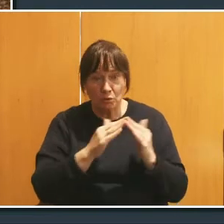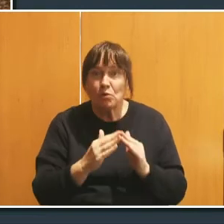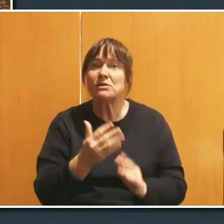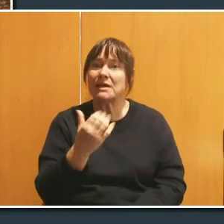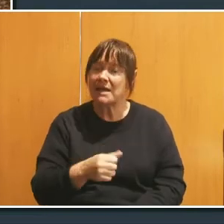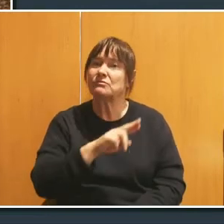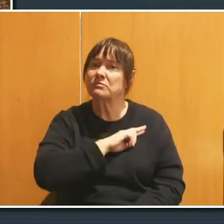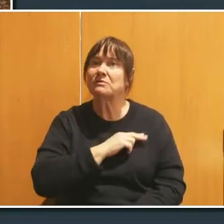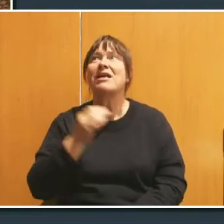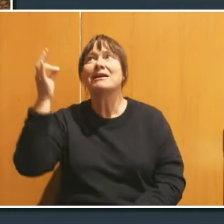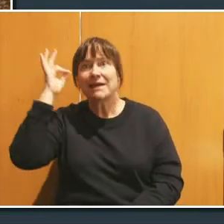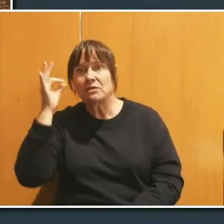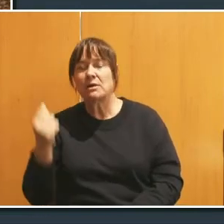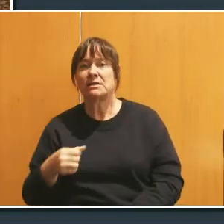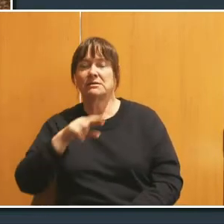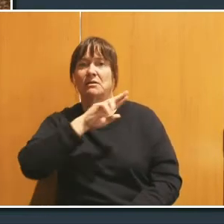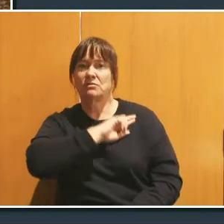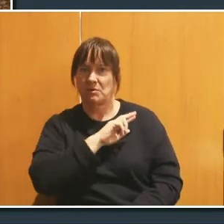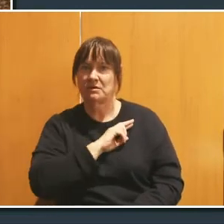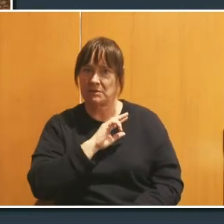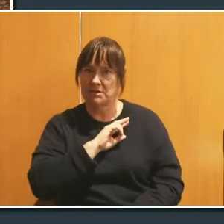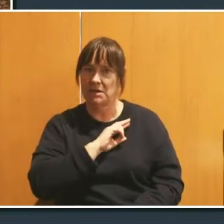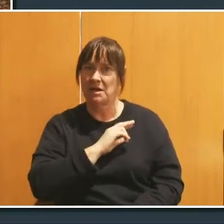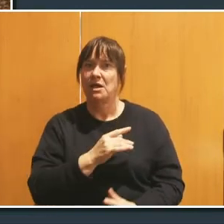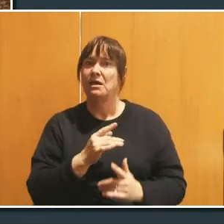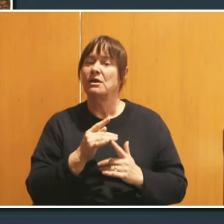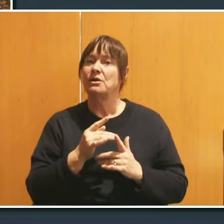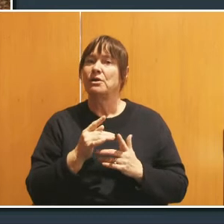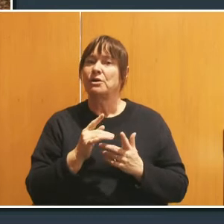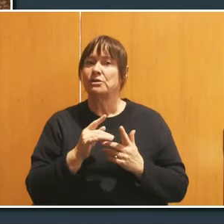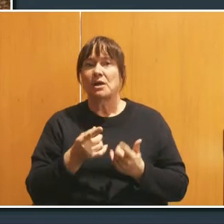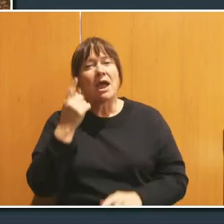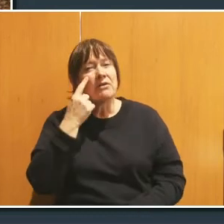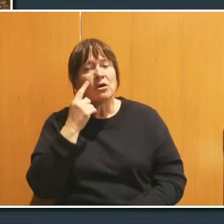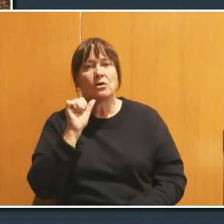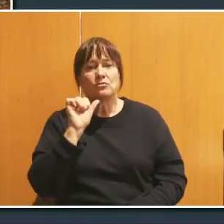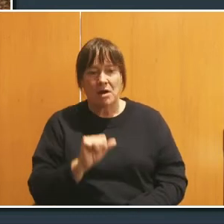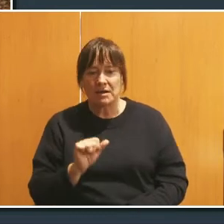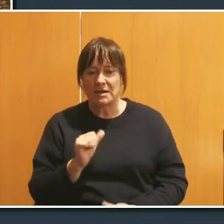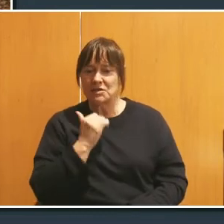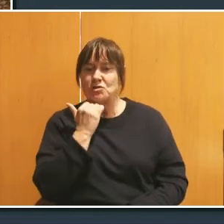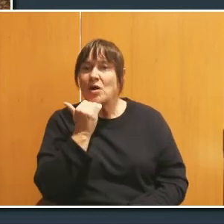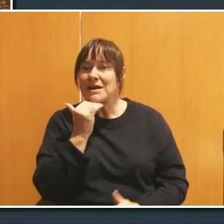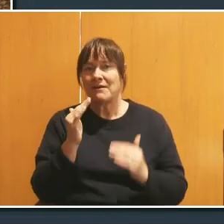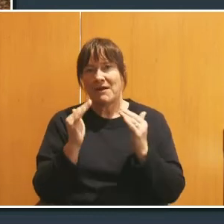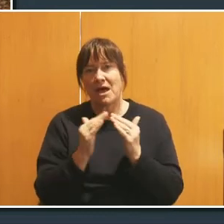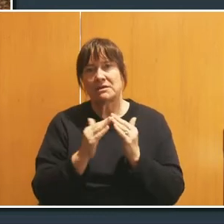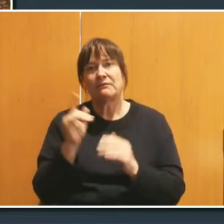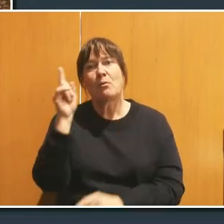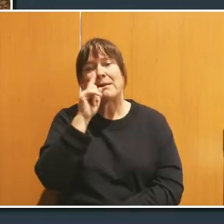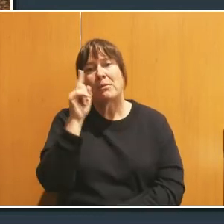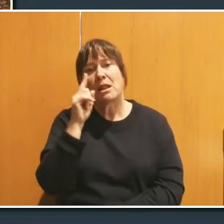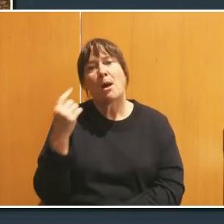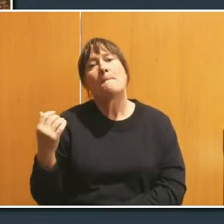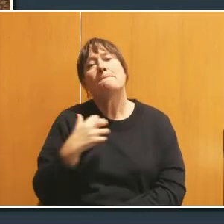as a council to actually address that. Again, there's less housing for people in that lower